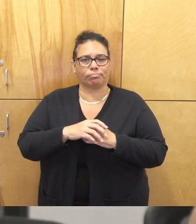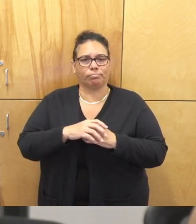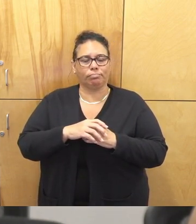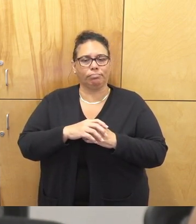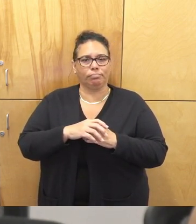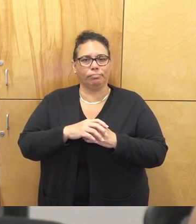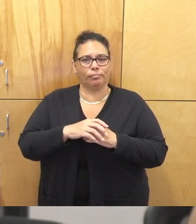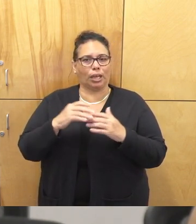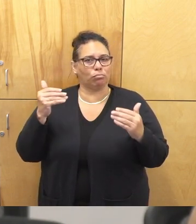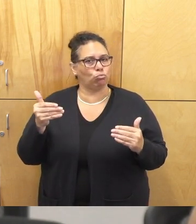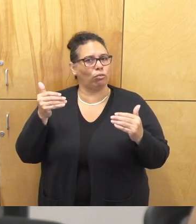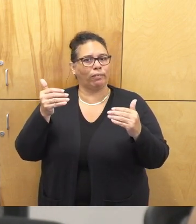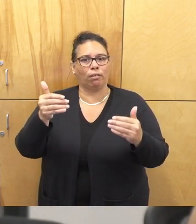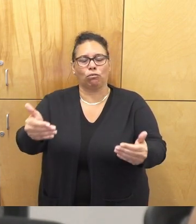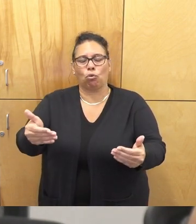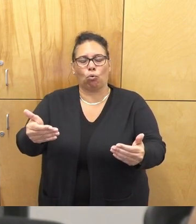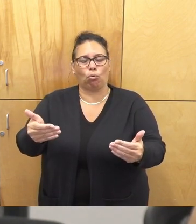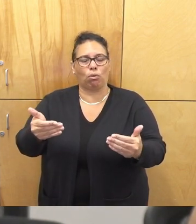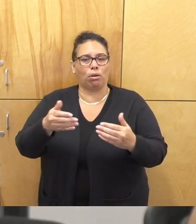just moving forward,